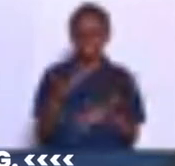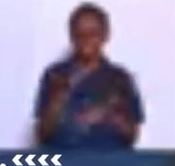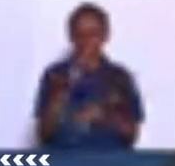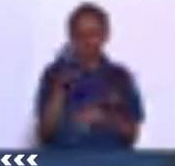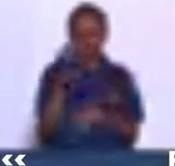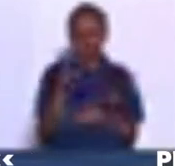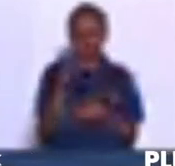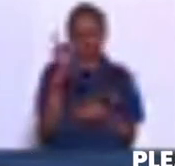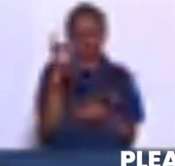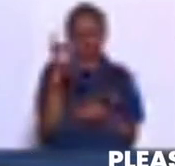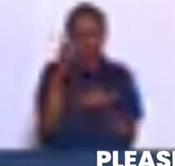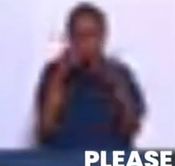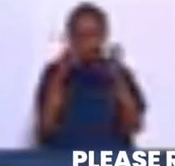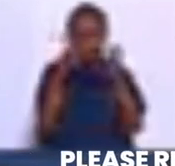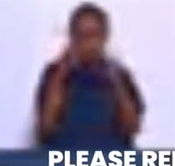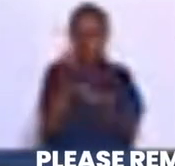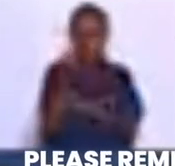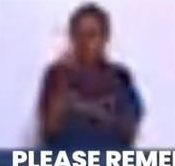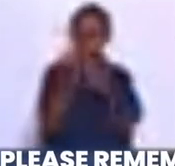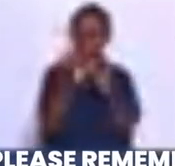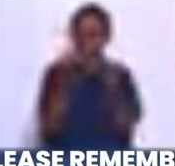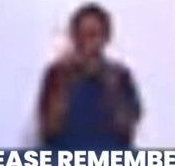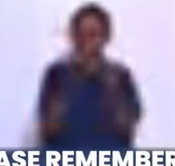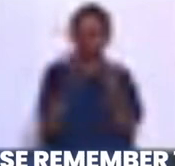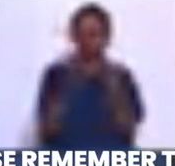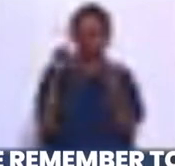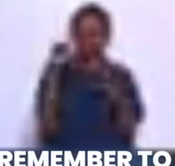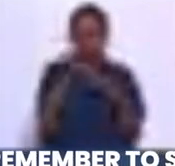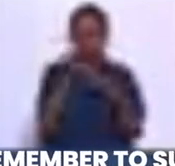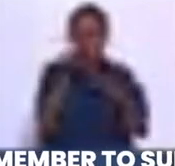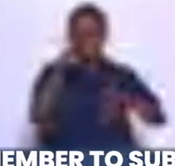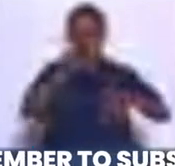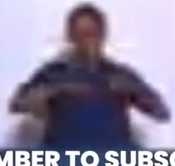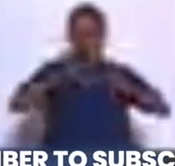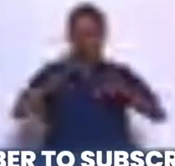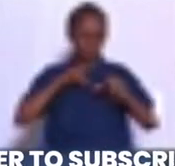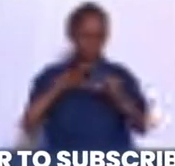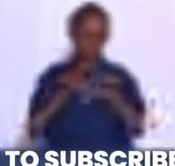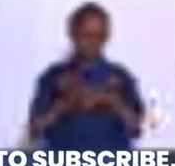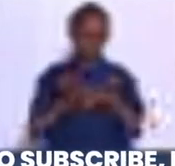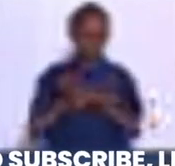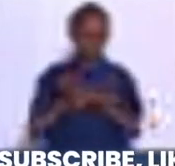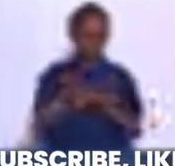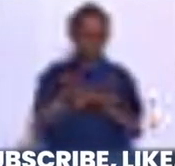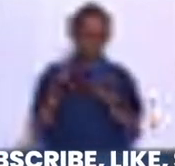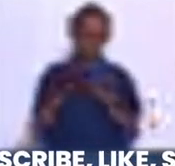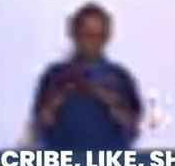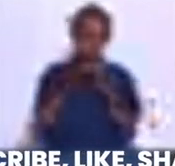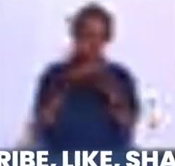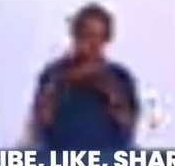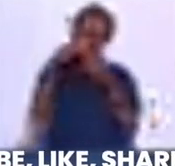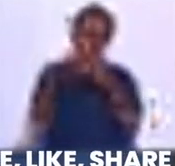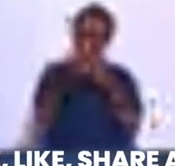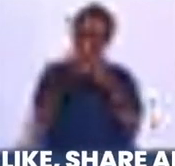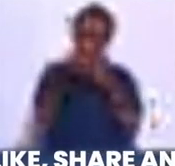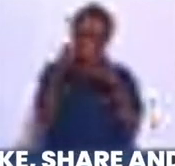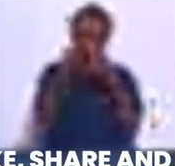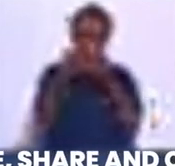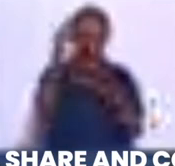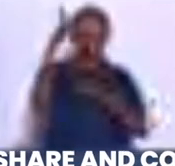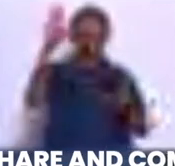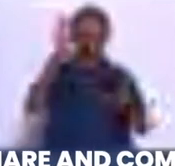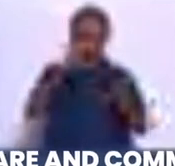to listen, but to put them in action. so that at the end your name will